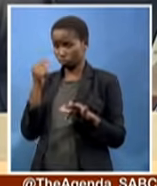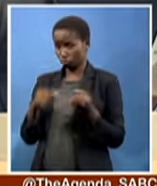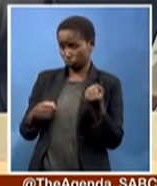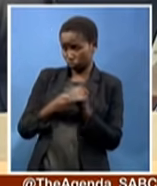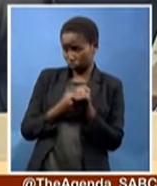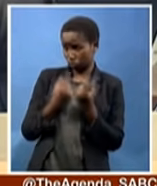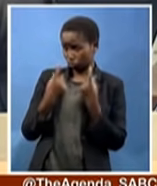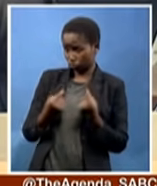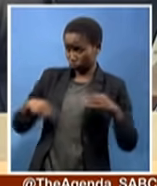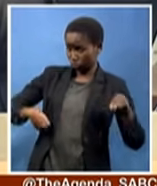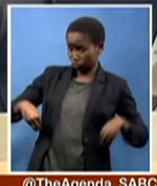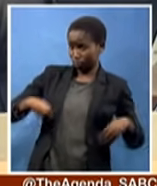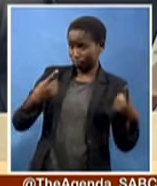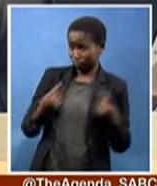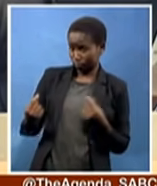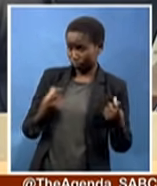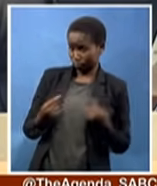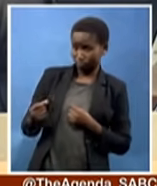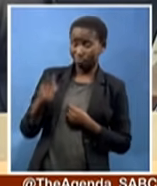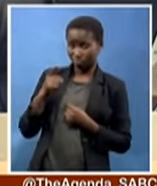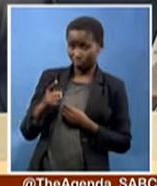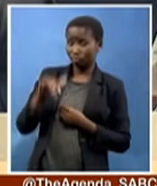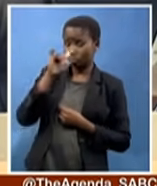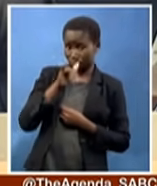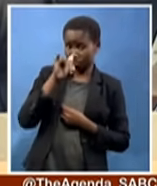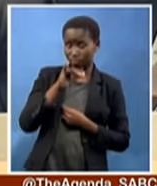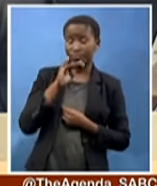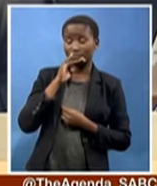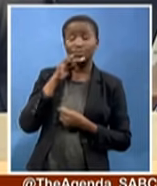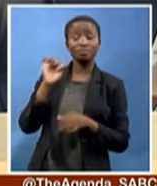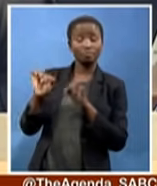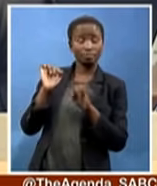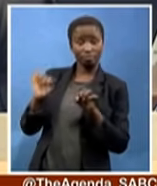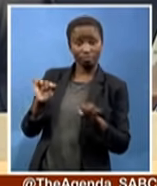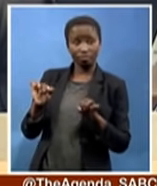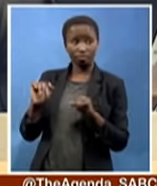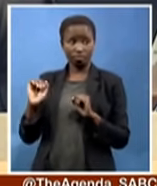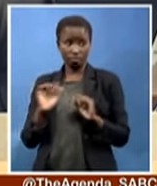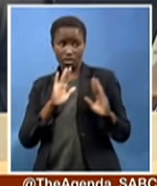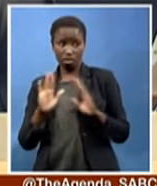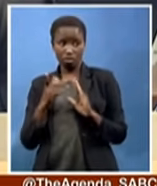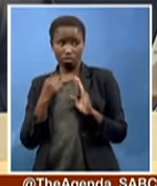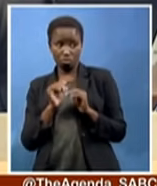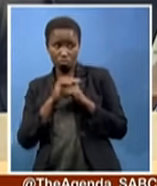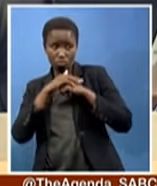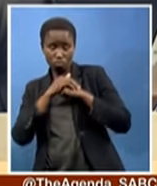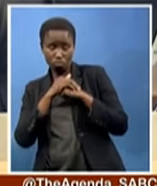seek to keep their actions hidden or masked and disguise their intentions.